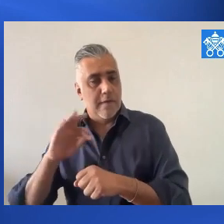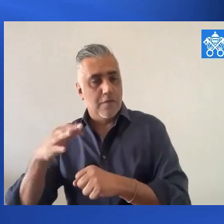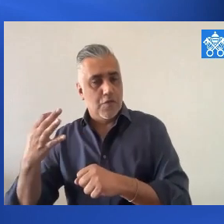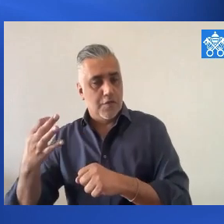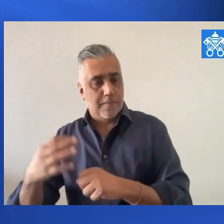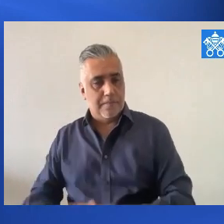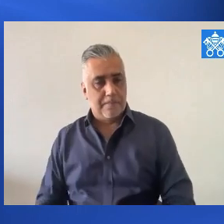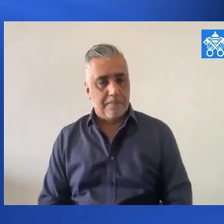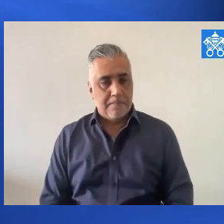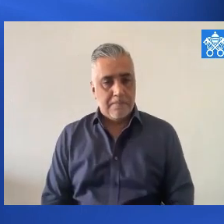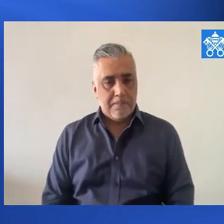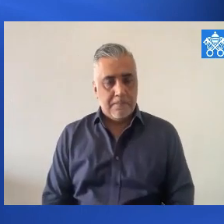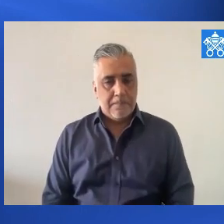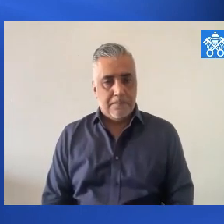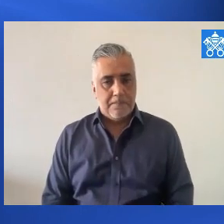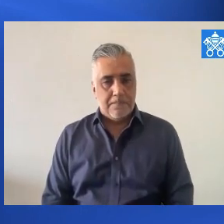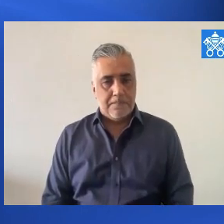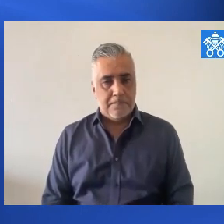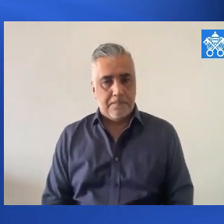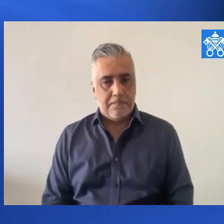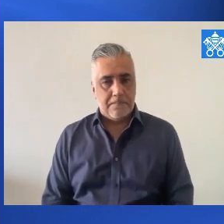summary in French.